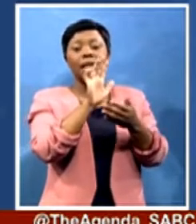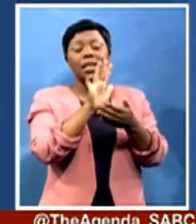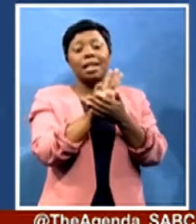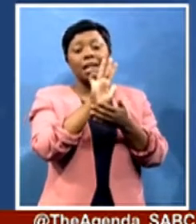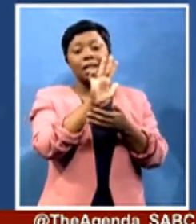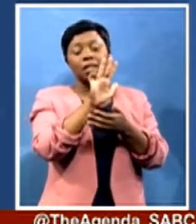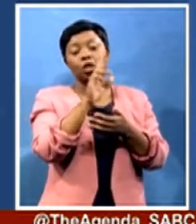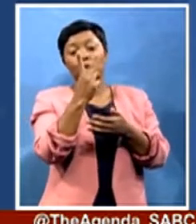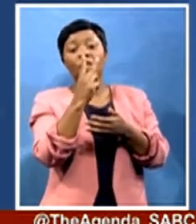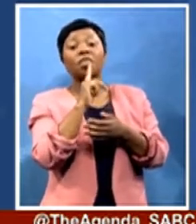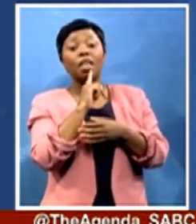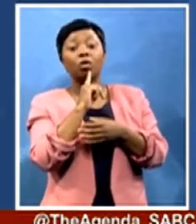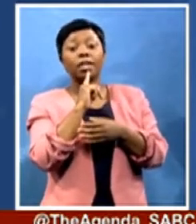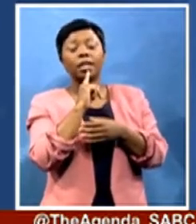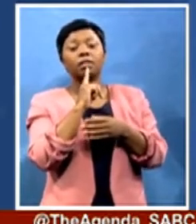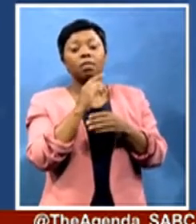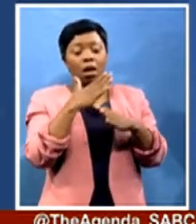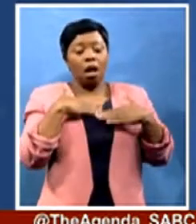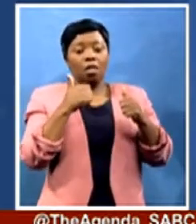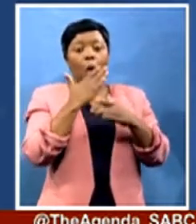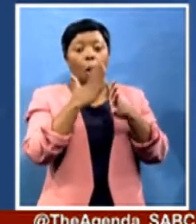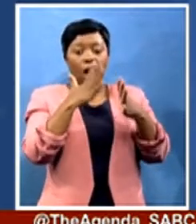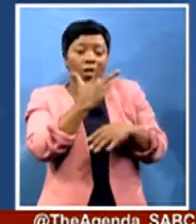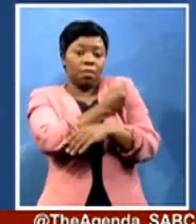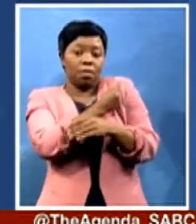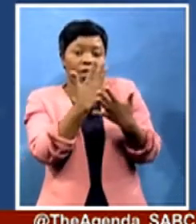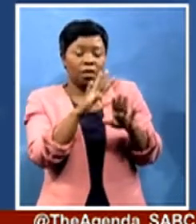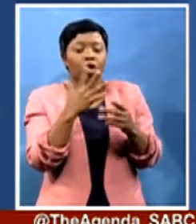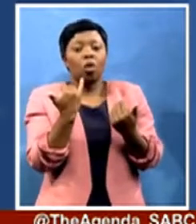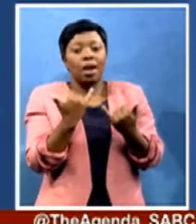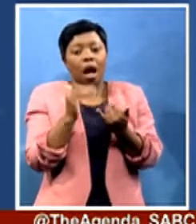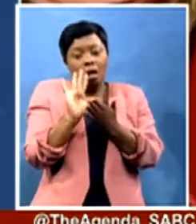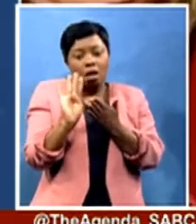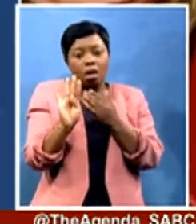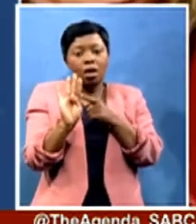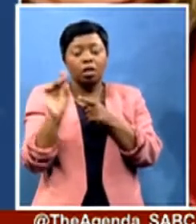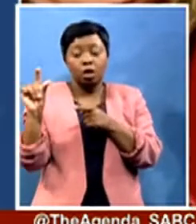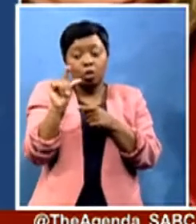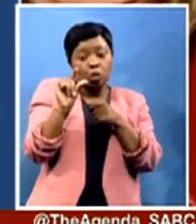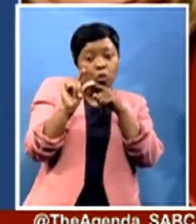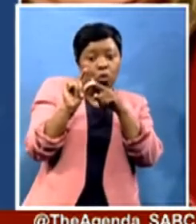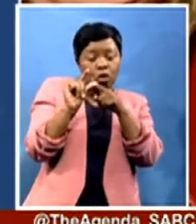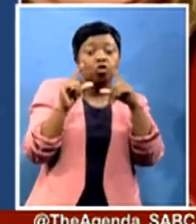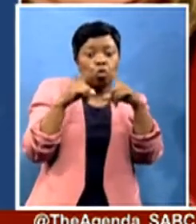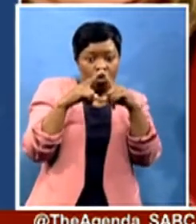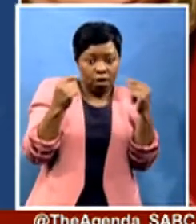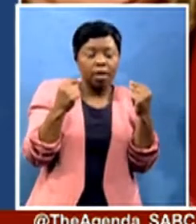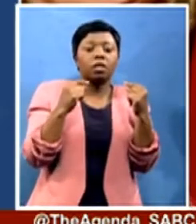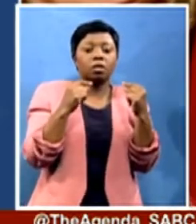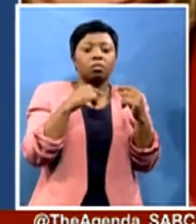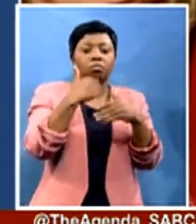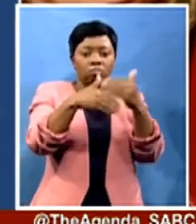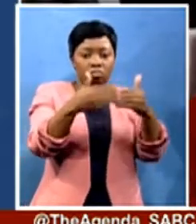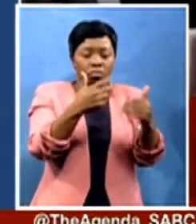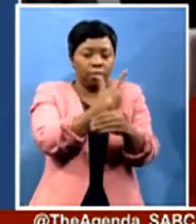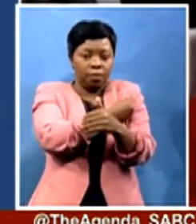so we have the remaining doses to complete. And so by the 14th of May, we hope that